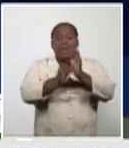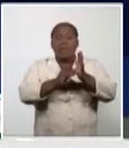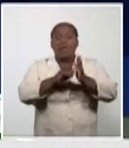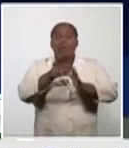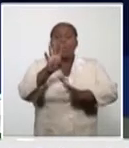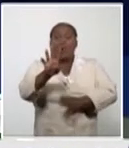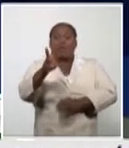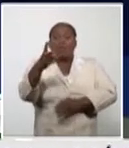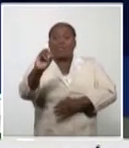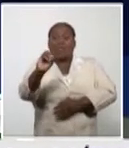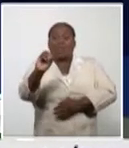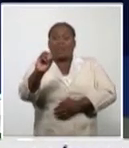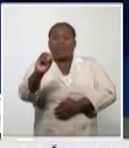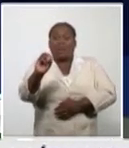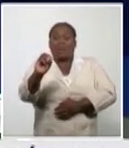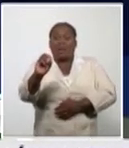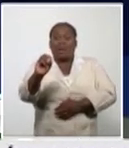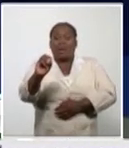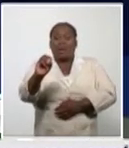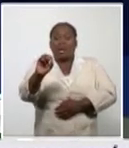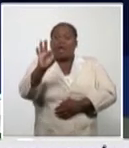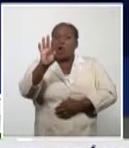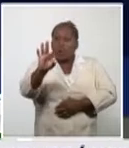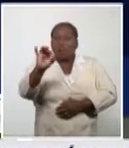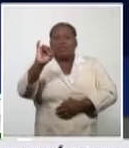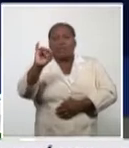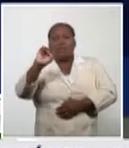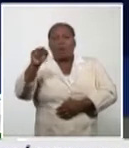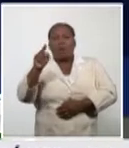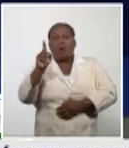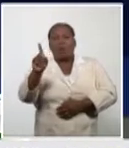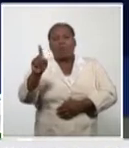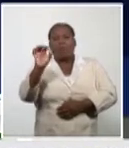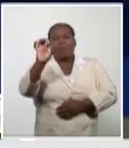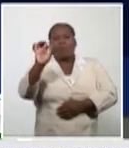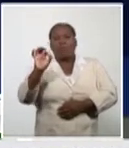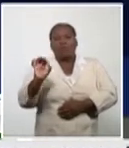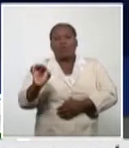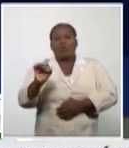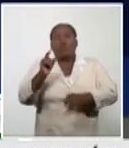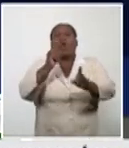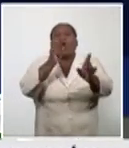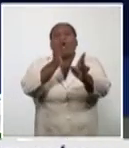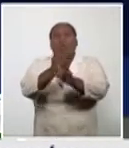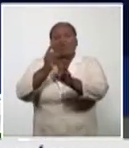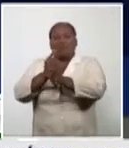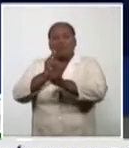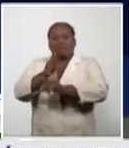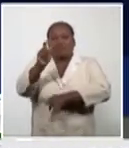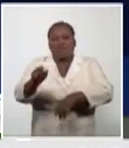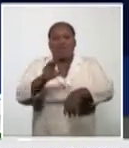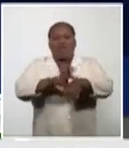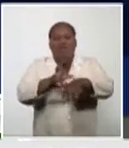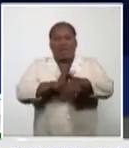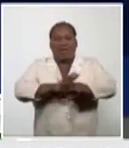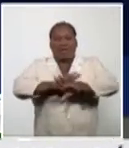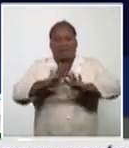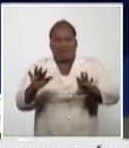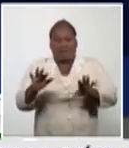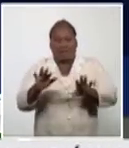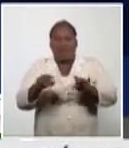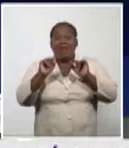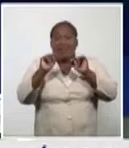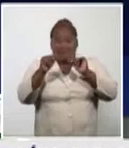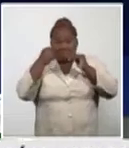accounting for 86.1%. This further highlights the importance of tracing the largest number of contacts of